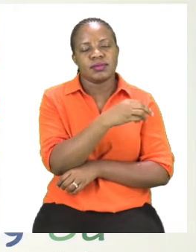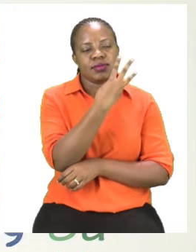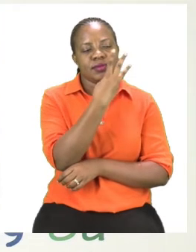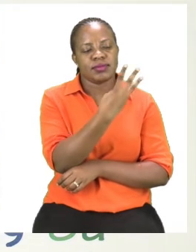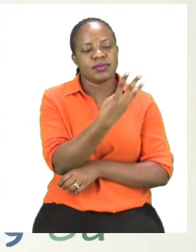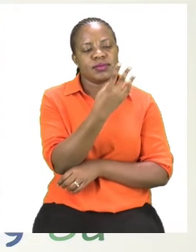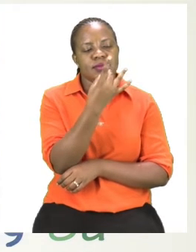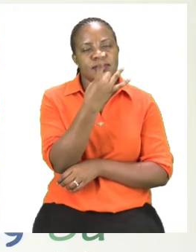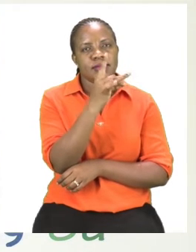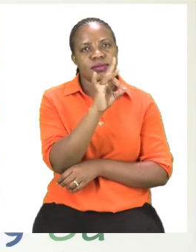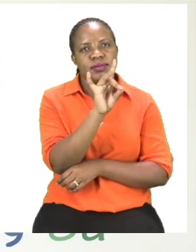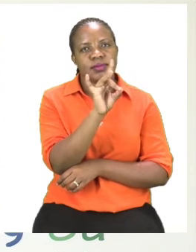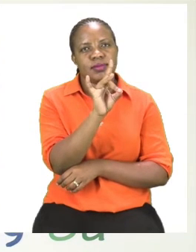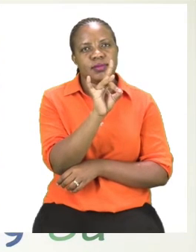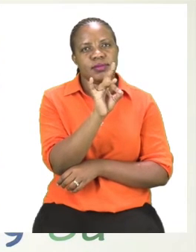38,